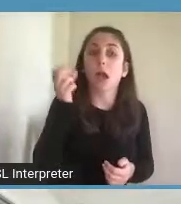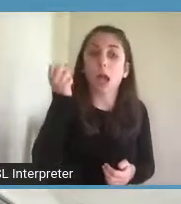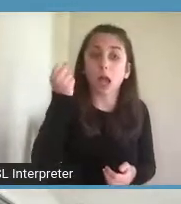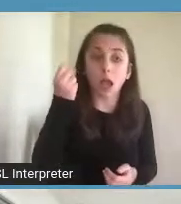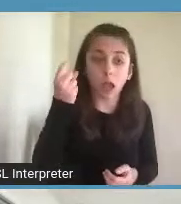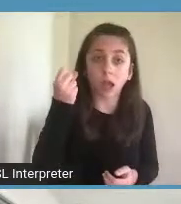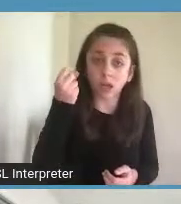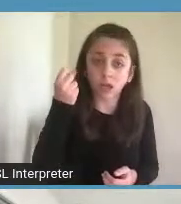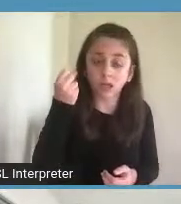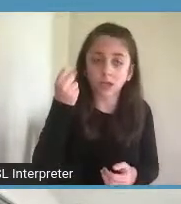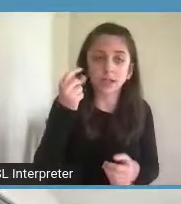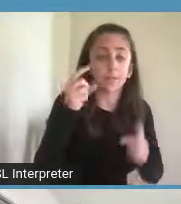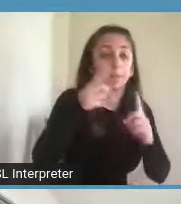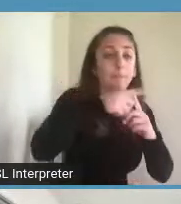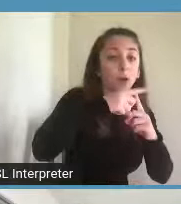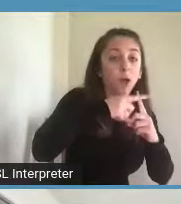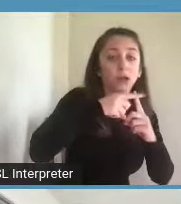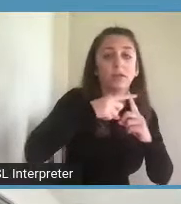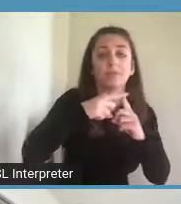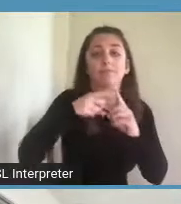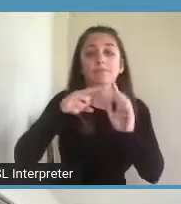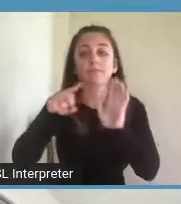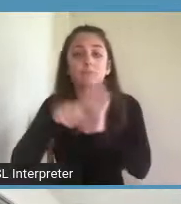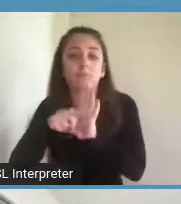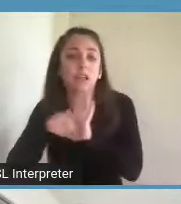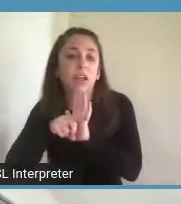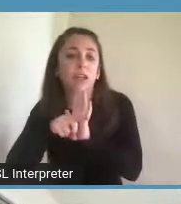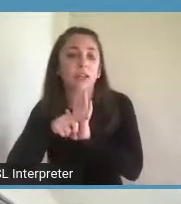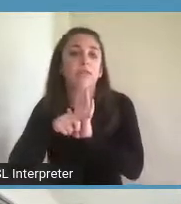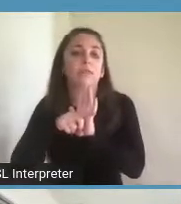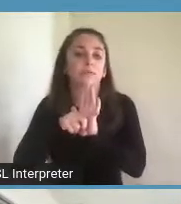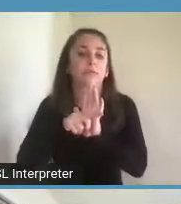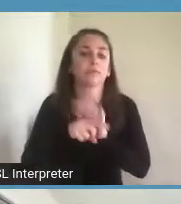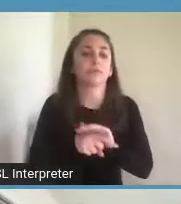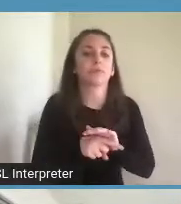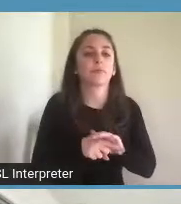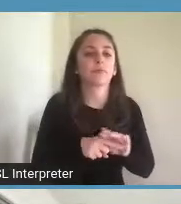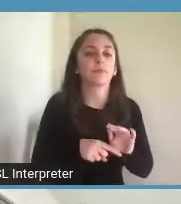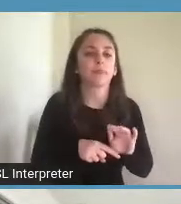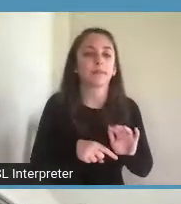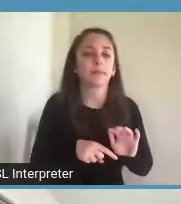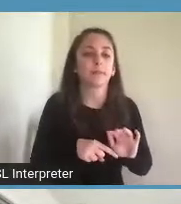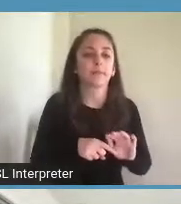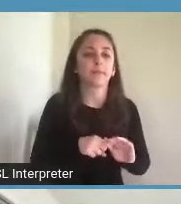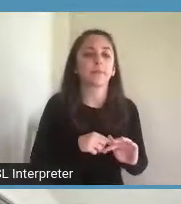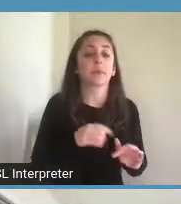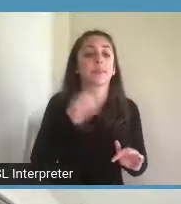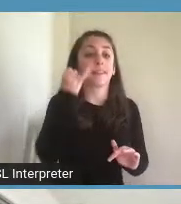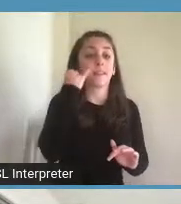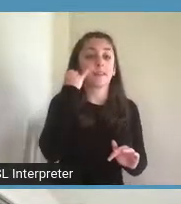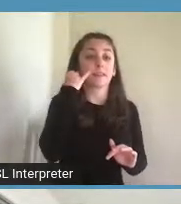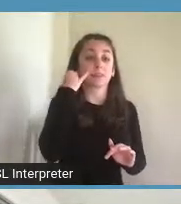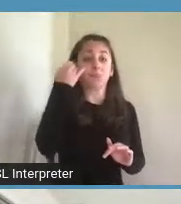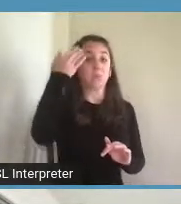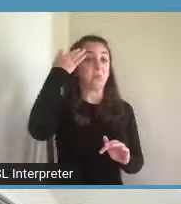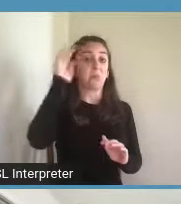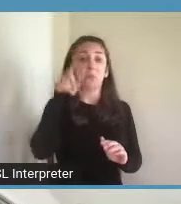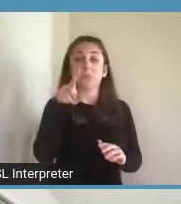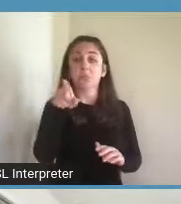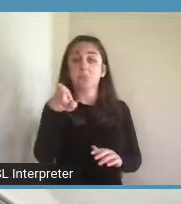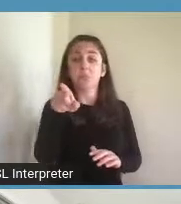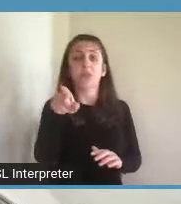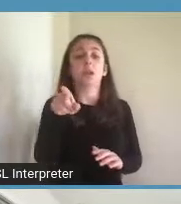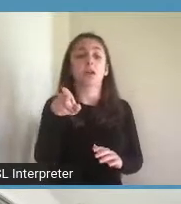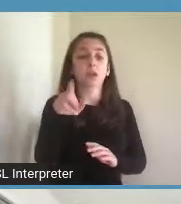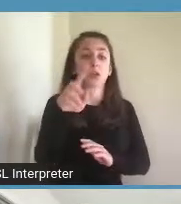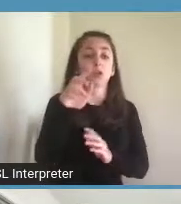of using them. And we'll talk about how to mitigate that. So if you're not familiar with this already, there's a tool